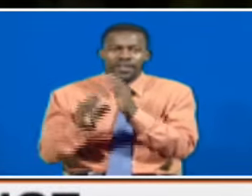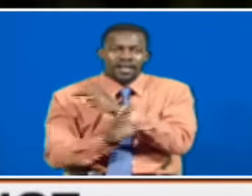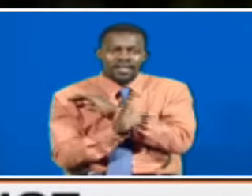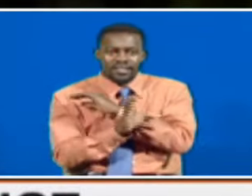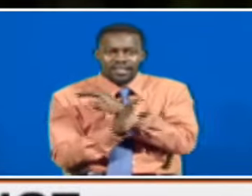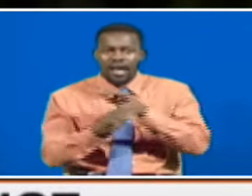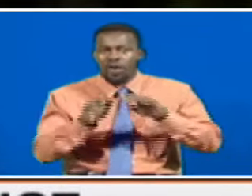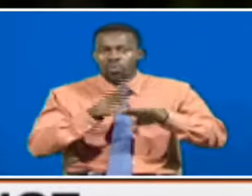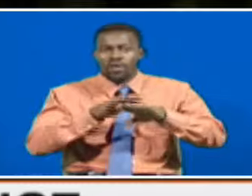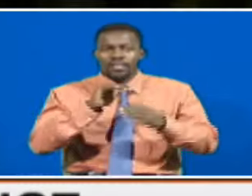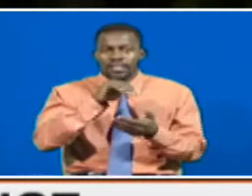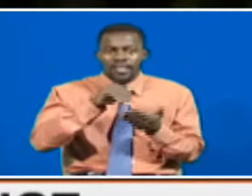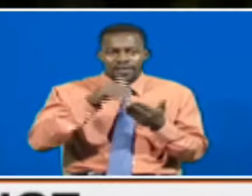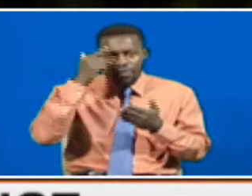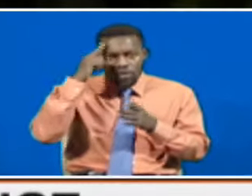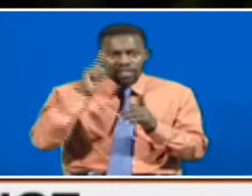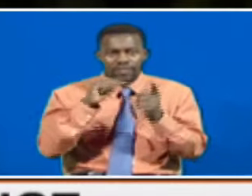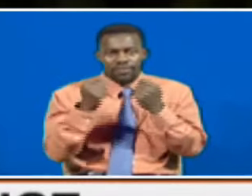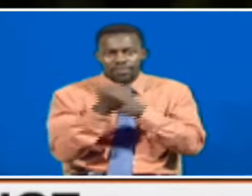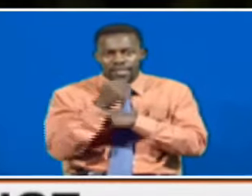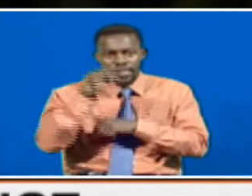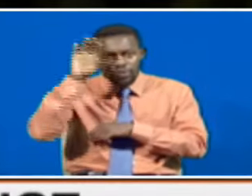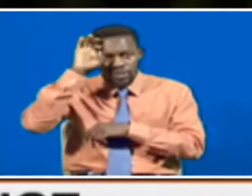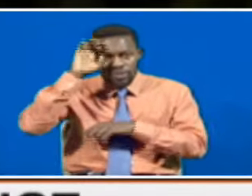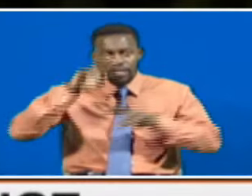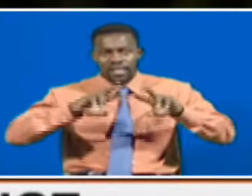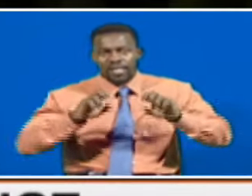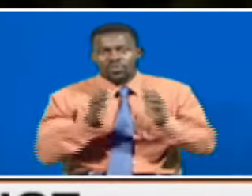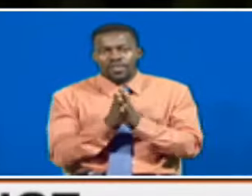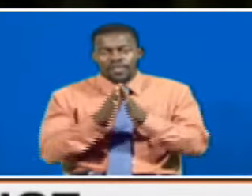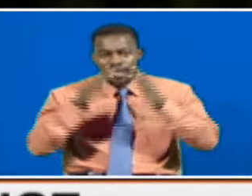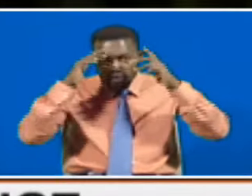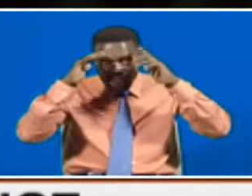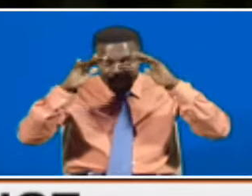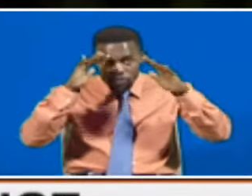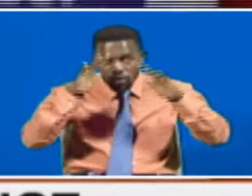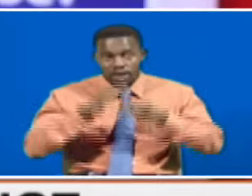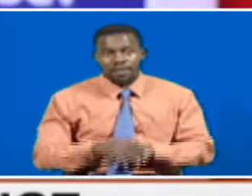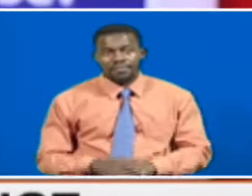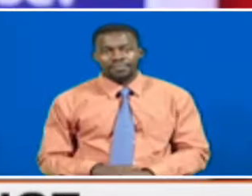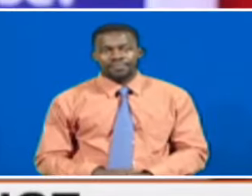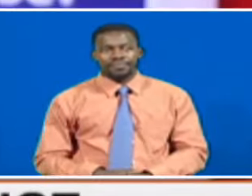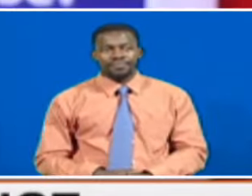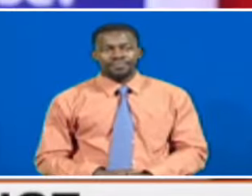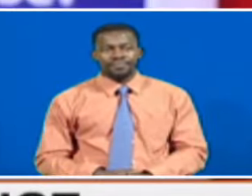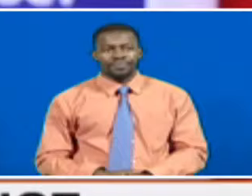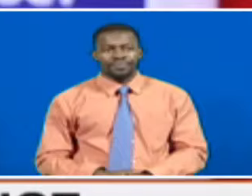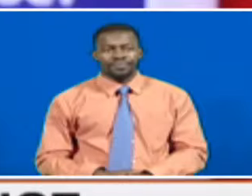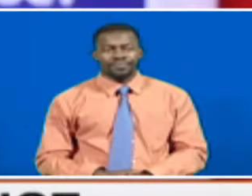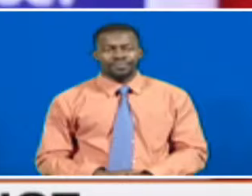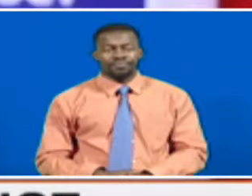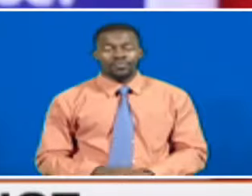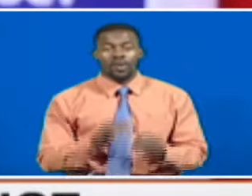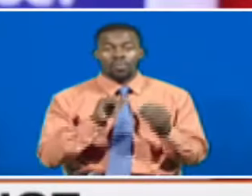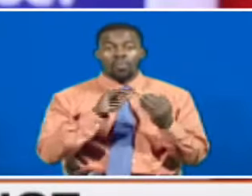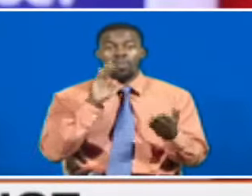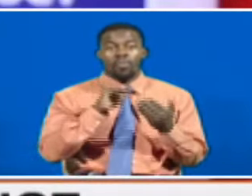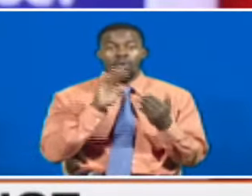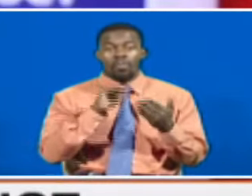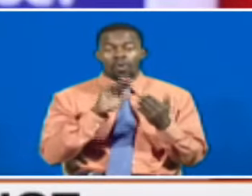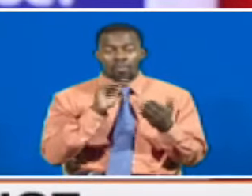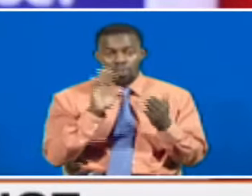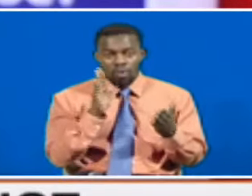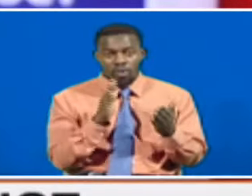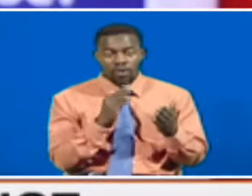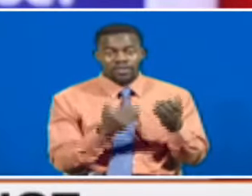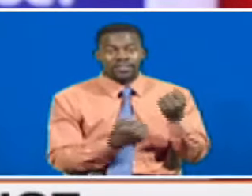leading center for transformative academic research and innovation. Keeping stakeholders are many, but institutions